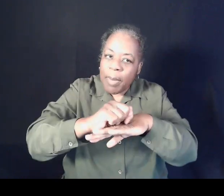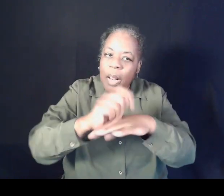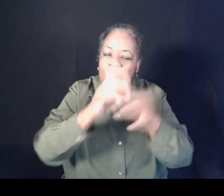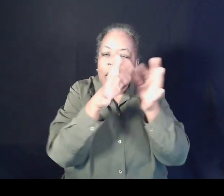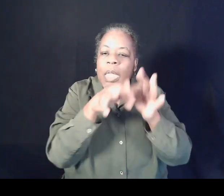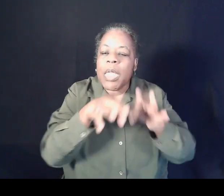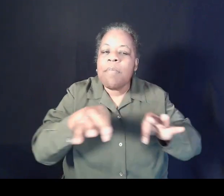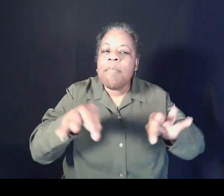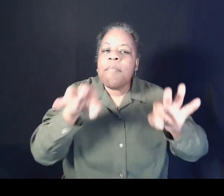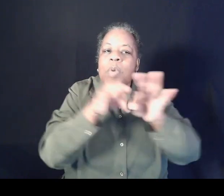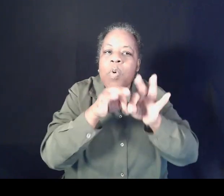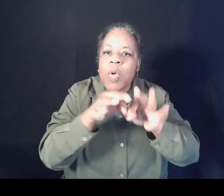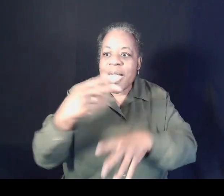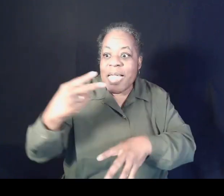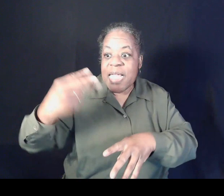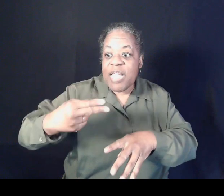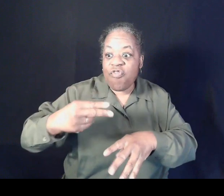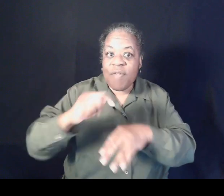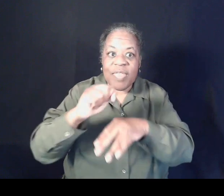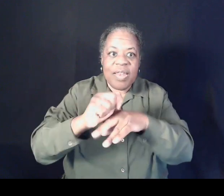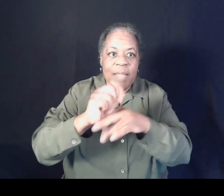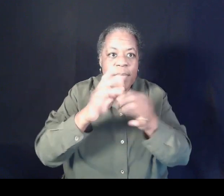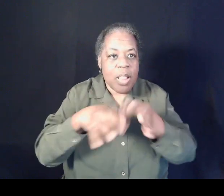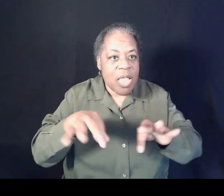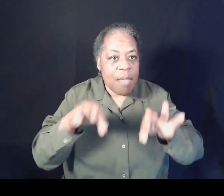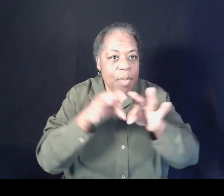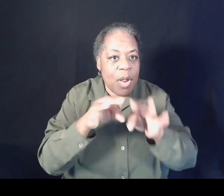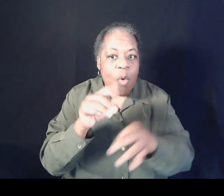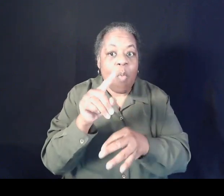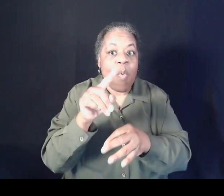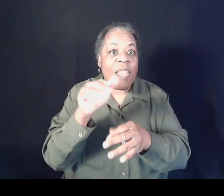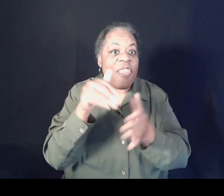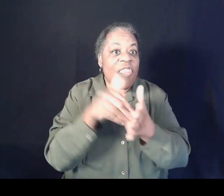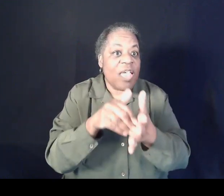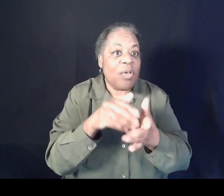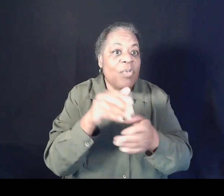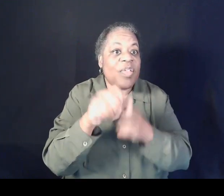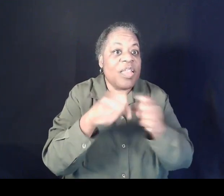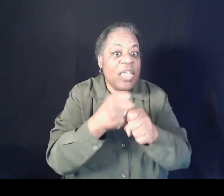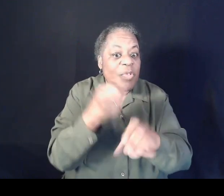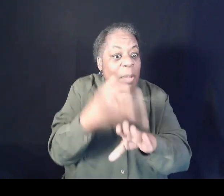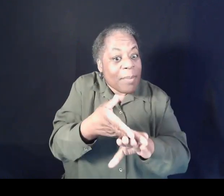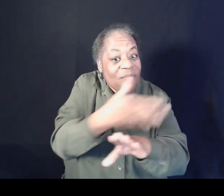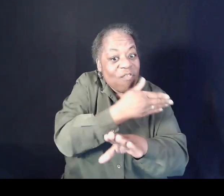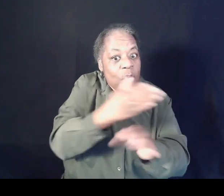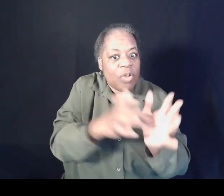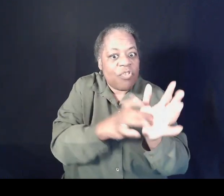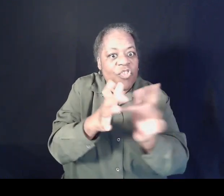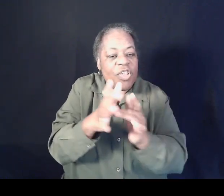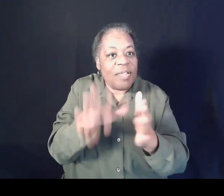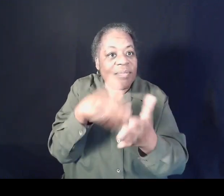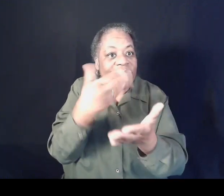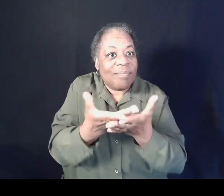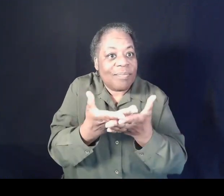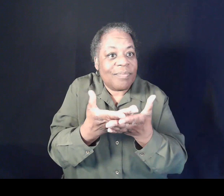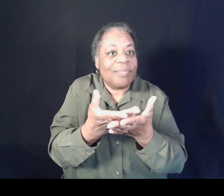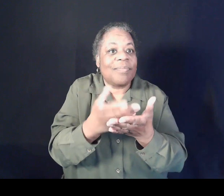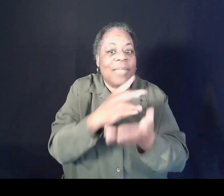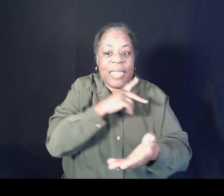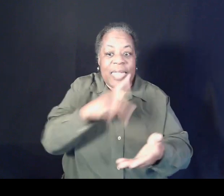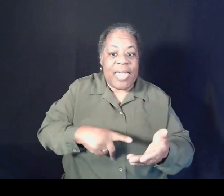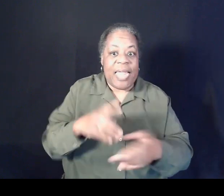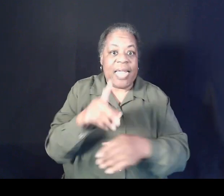its history. Over 1,000 years before Jesus and his disciples set foot here, King David is reigning over